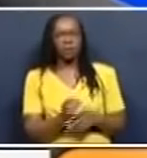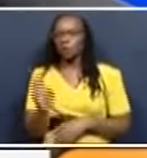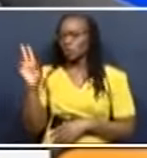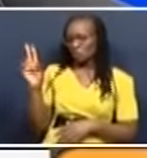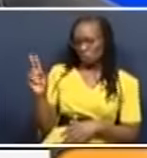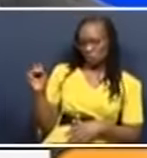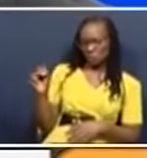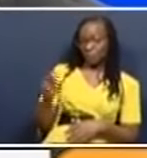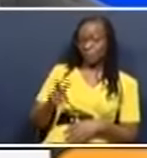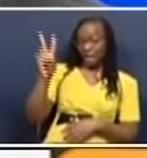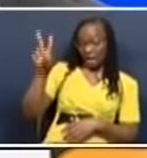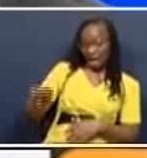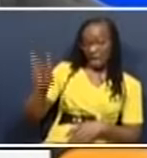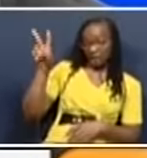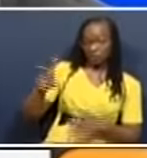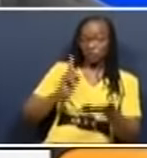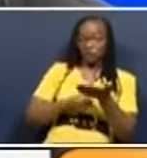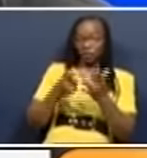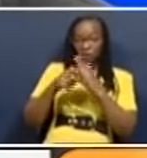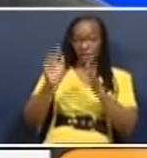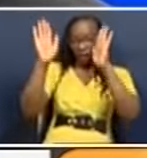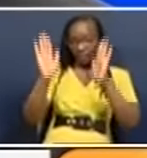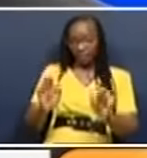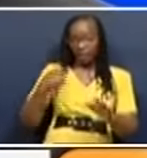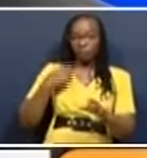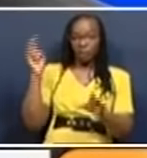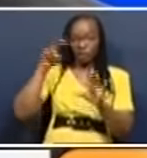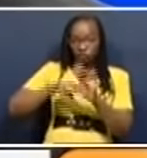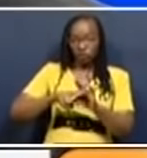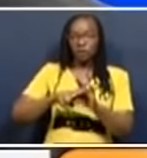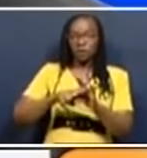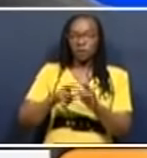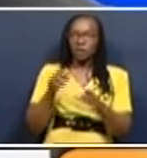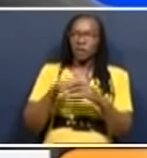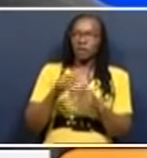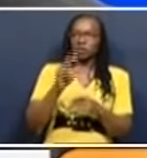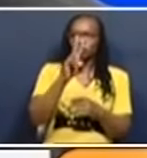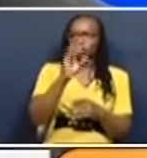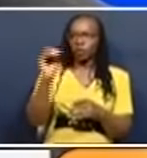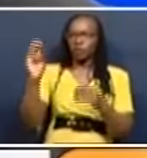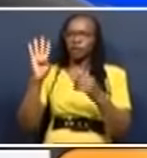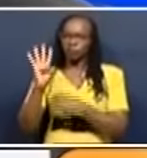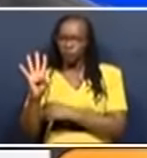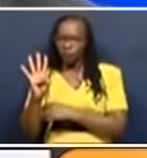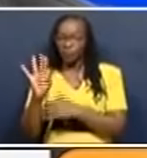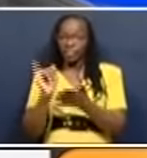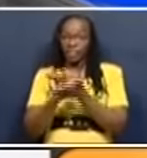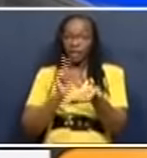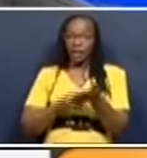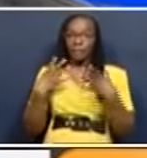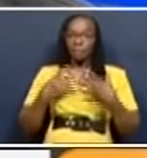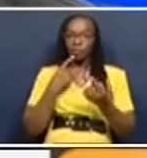that. When we started a campaign, I joined as a member about 2004, and that time people would talk about chai,